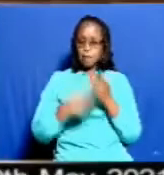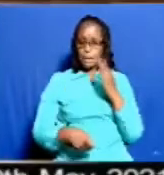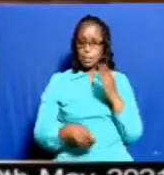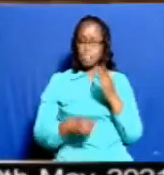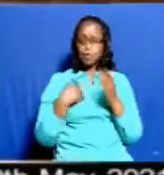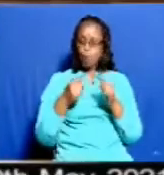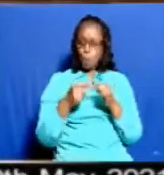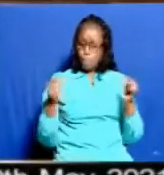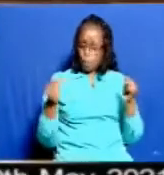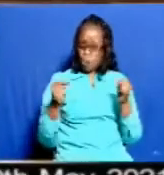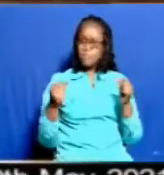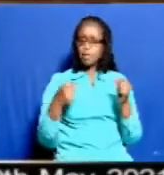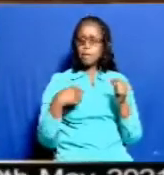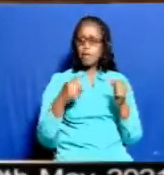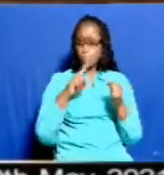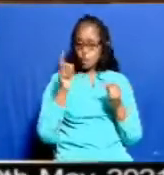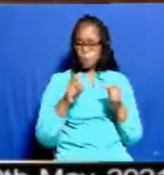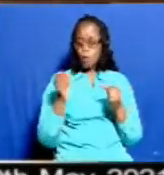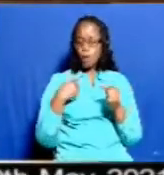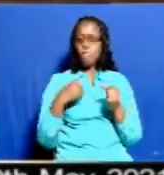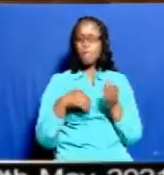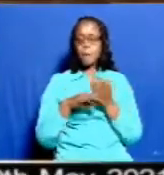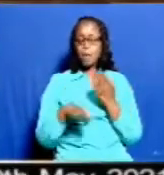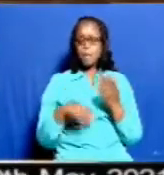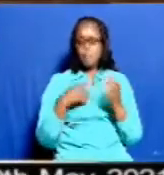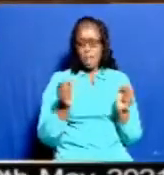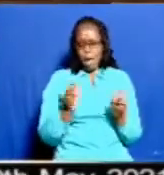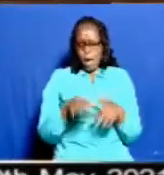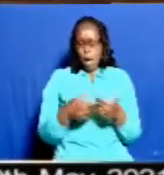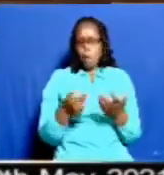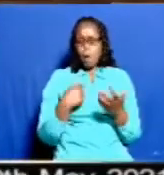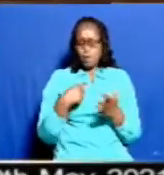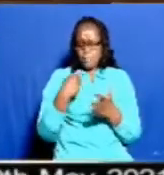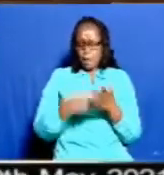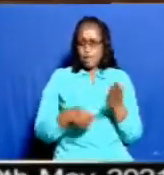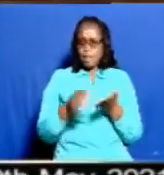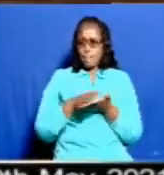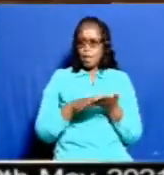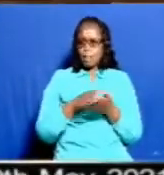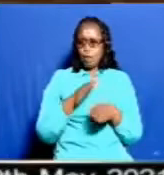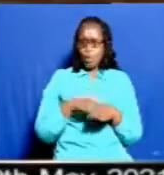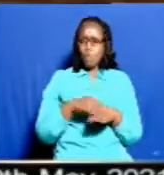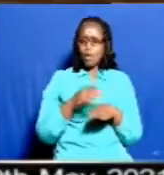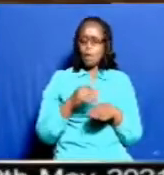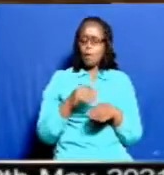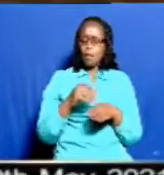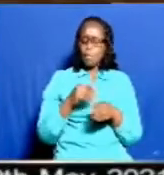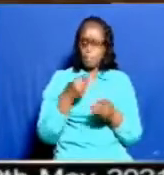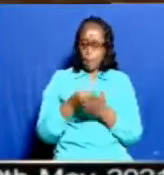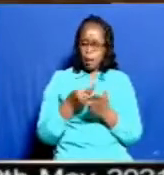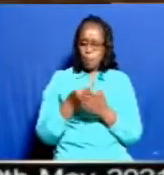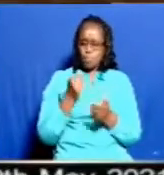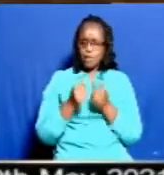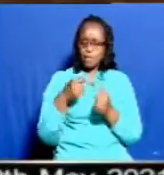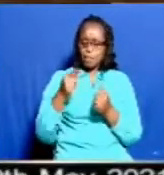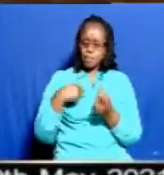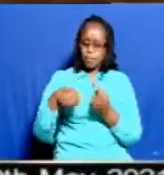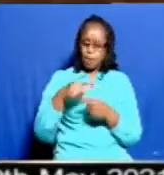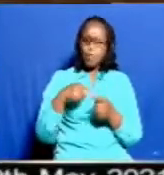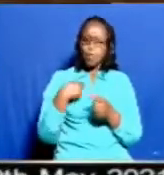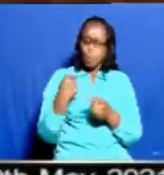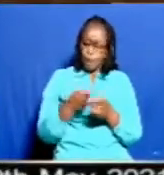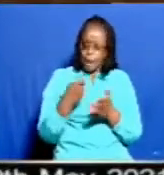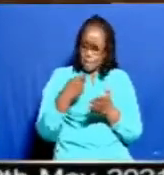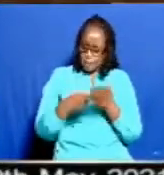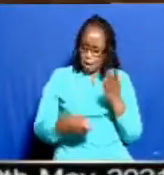tax. Because you can never tax a business based on its turnover. You tax the profit and the returns